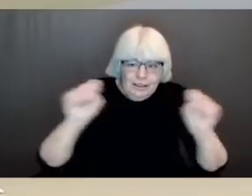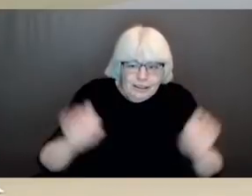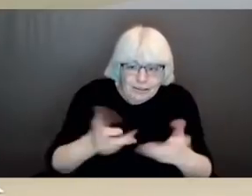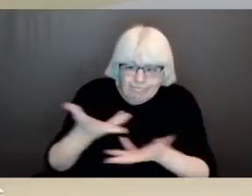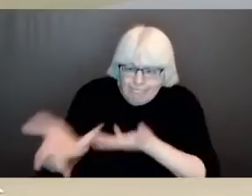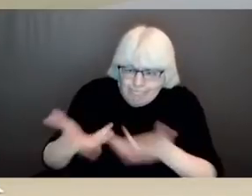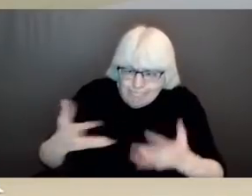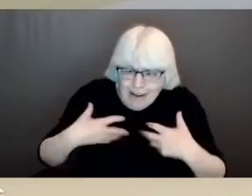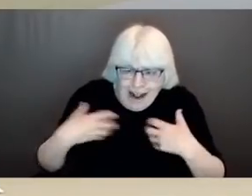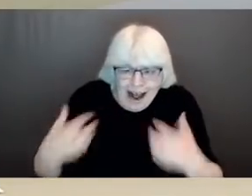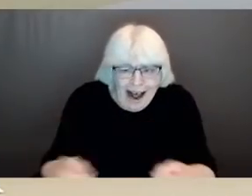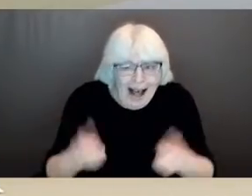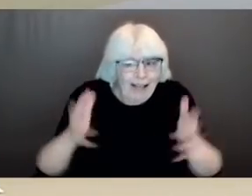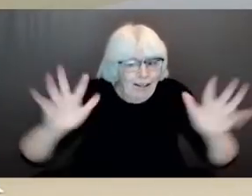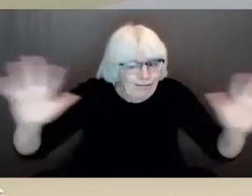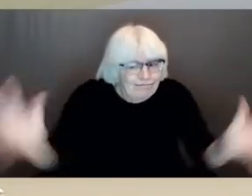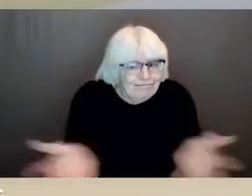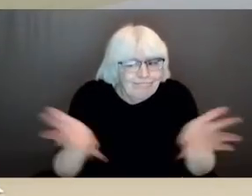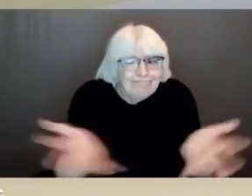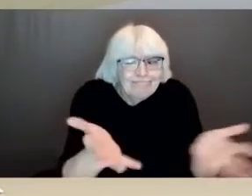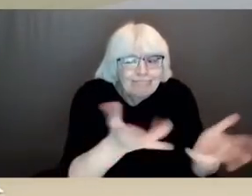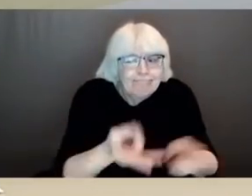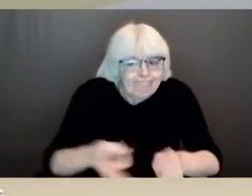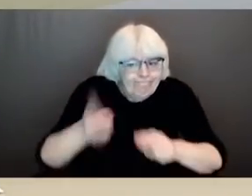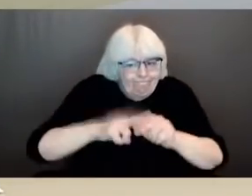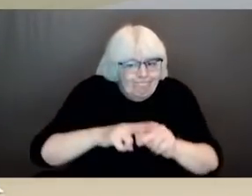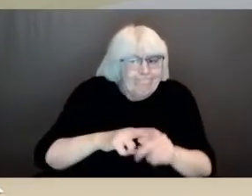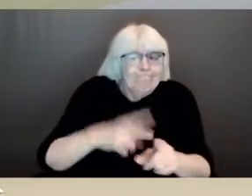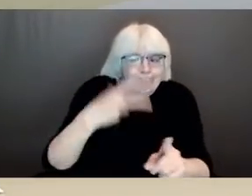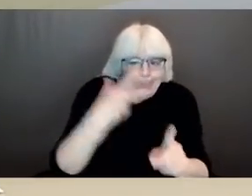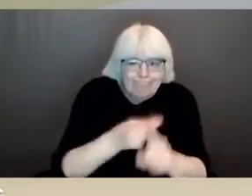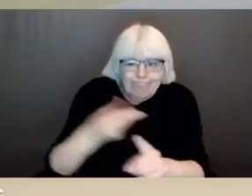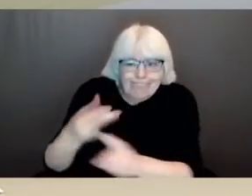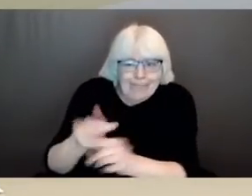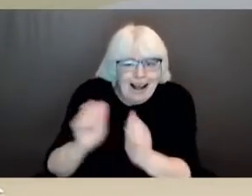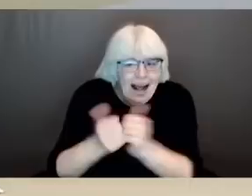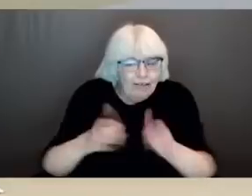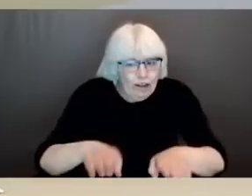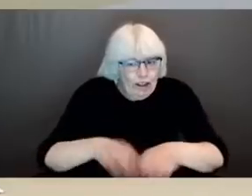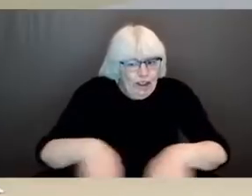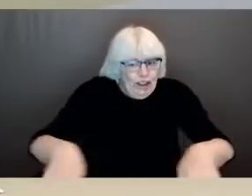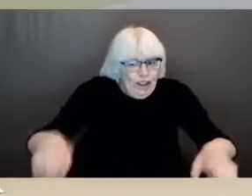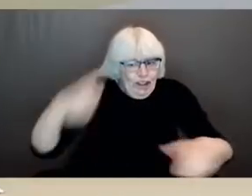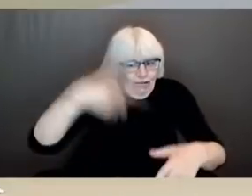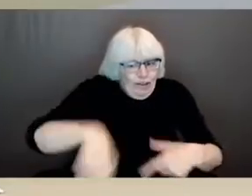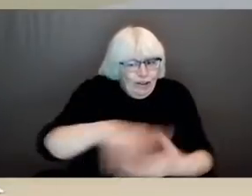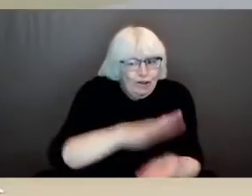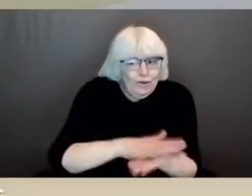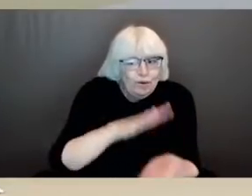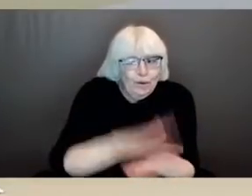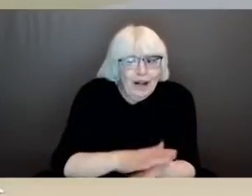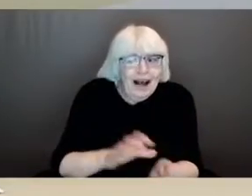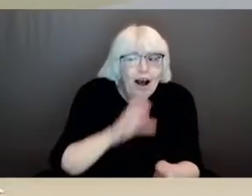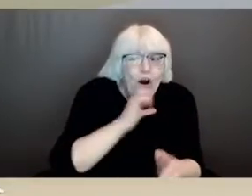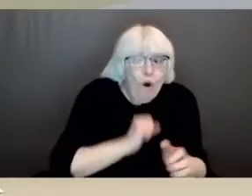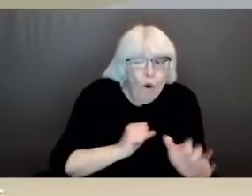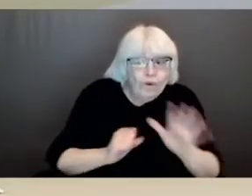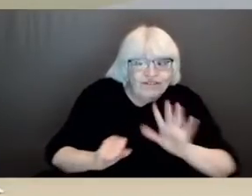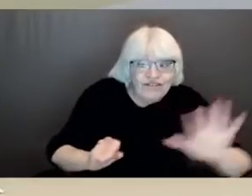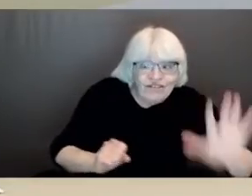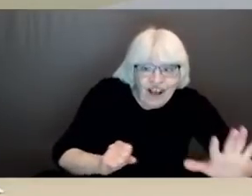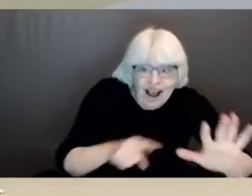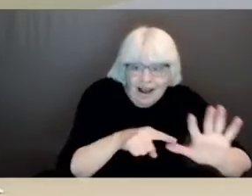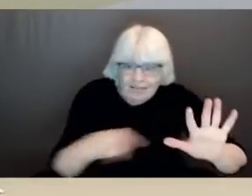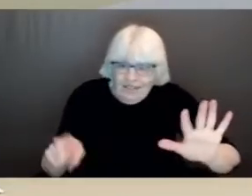in school-aged children, as well as options to immunize children aged 5 to 11 when Health Canada approves the vaccine for that age